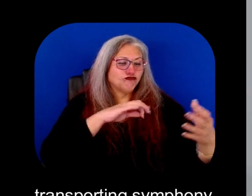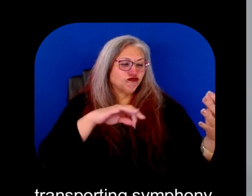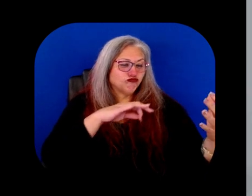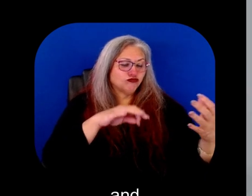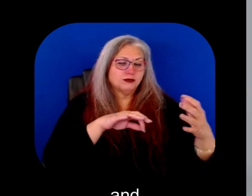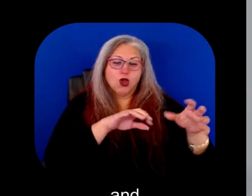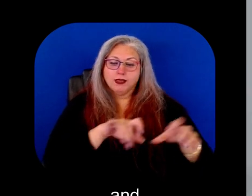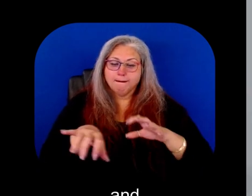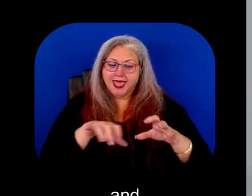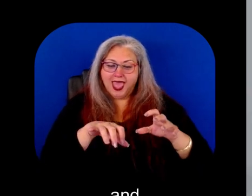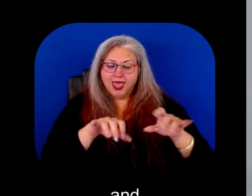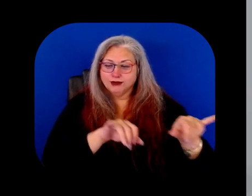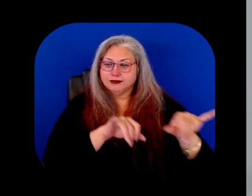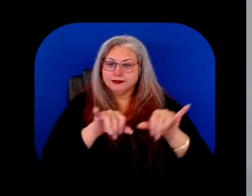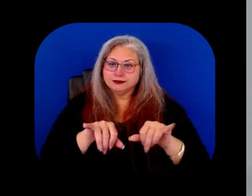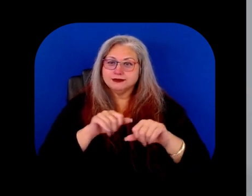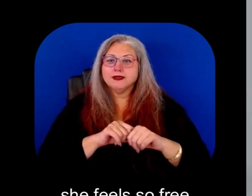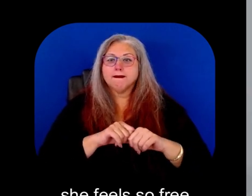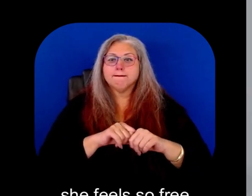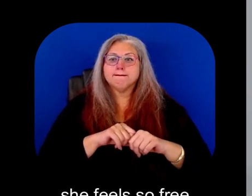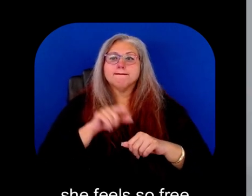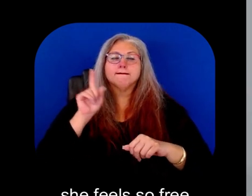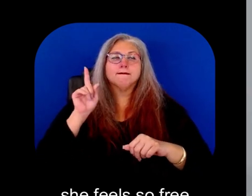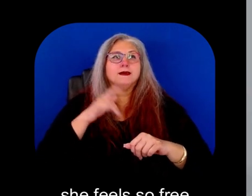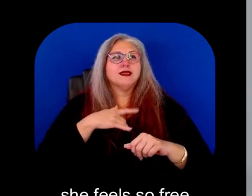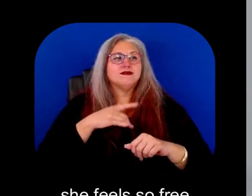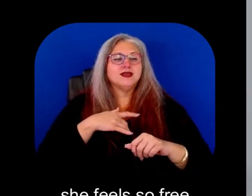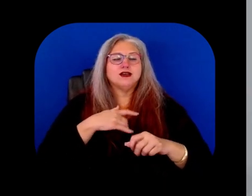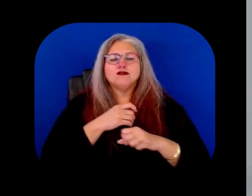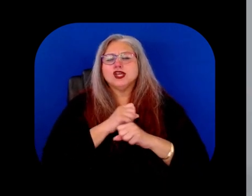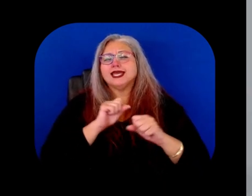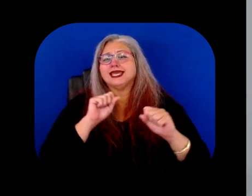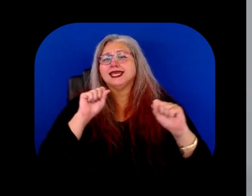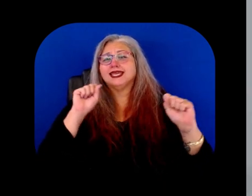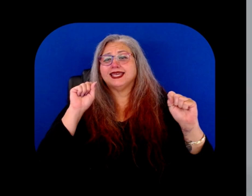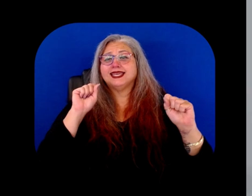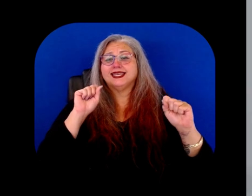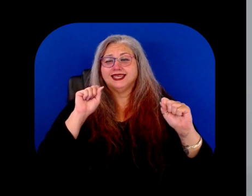piano. And she feels so free